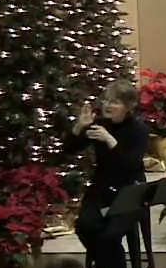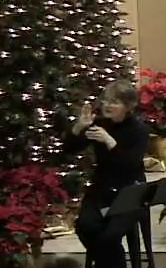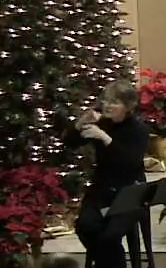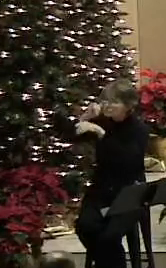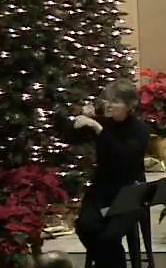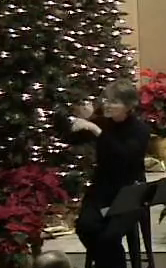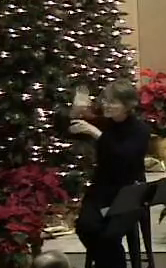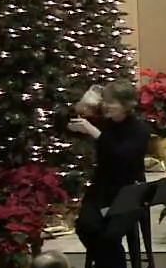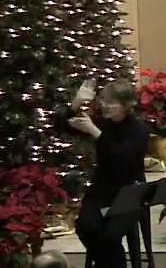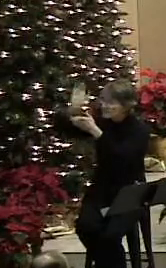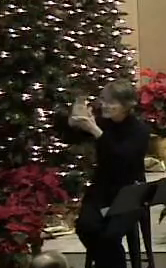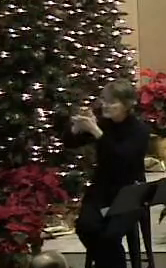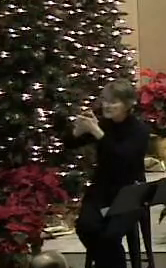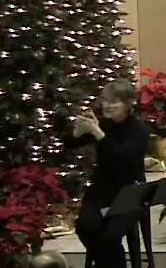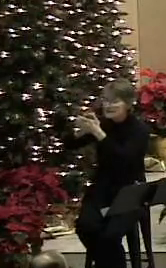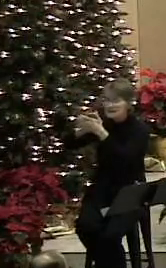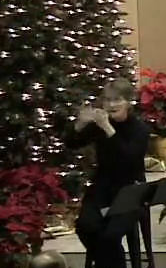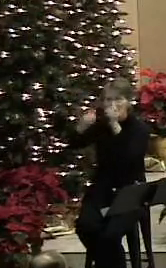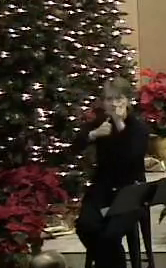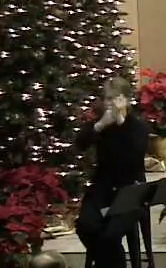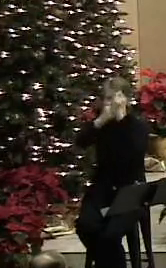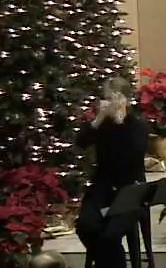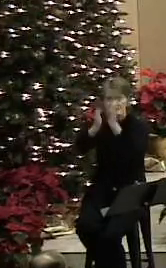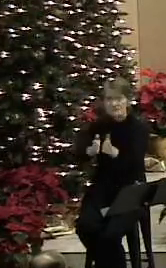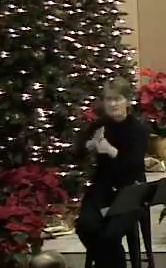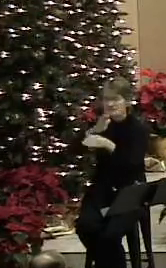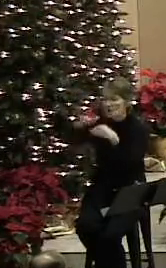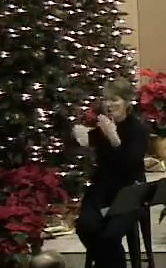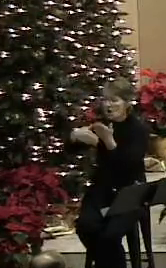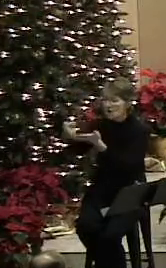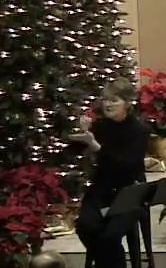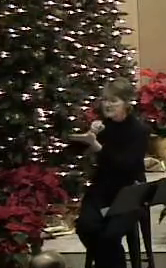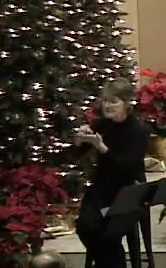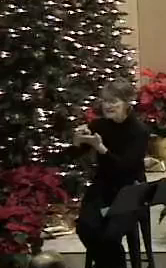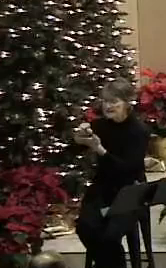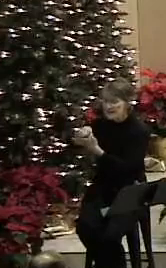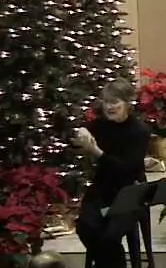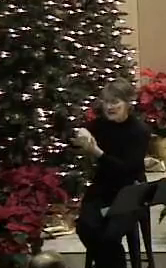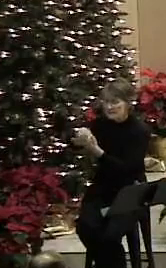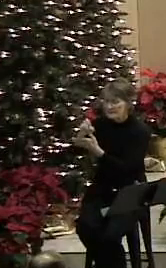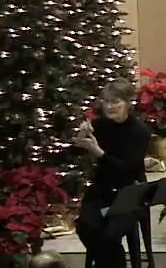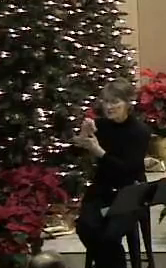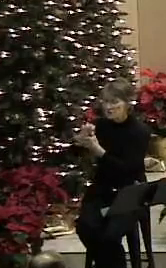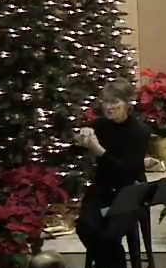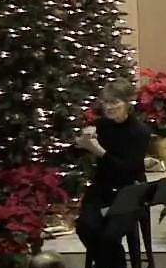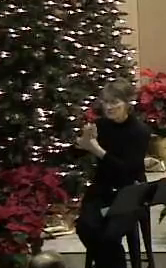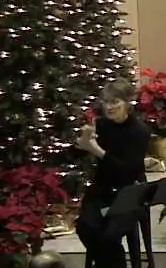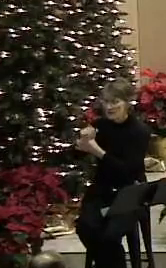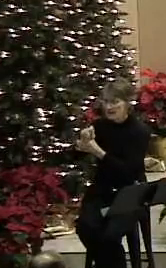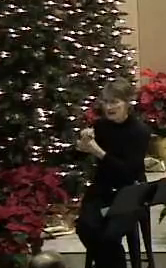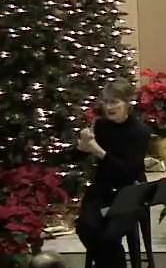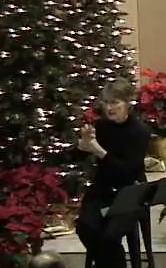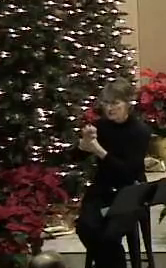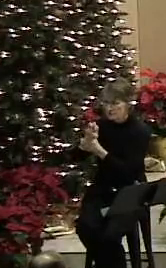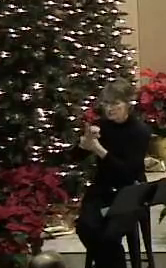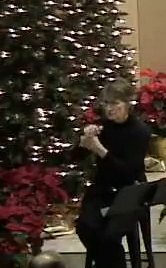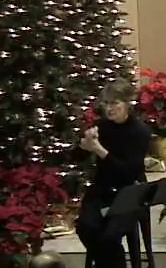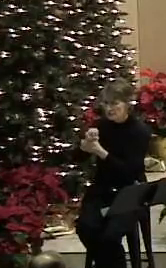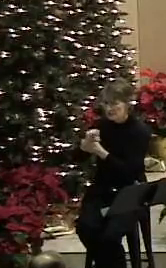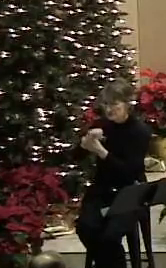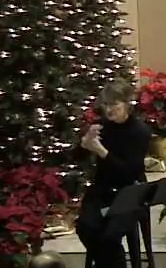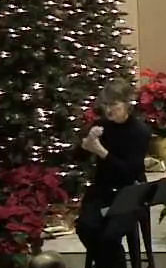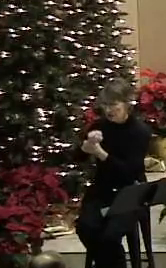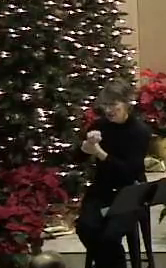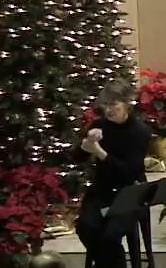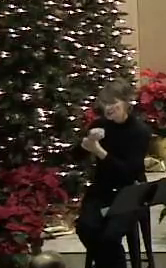Joseph, her spouse, your blessed apostles and martyrs, Peter and Paul, Andrew, James, John,